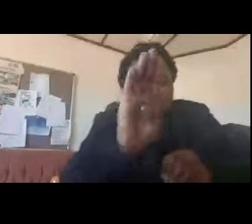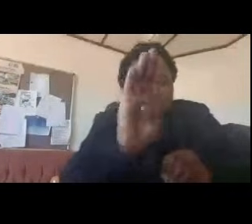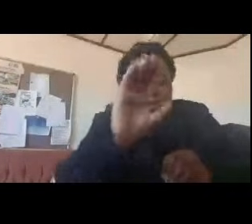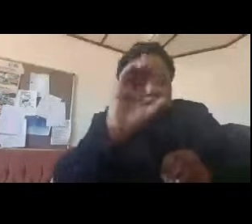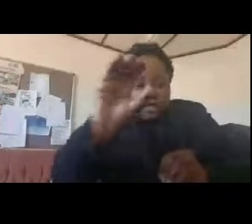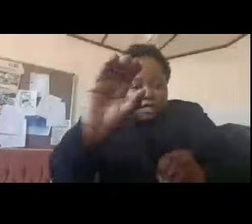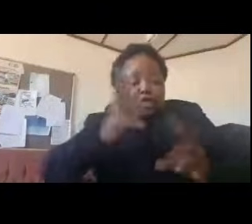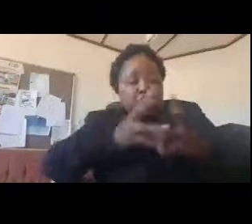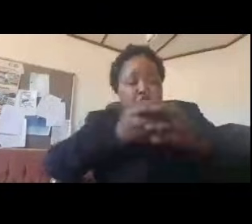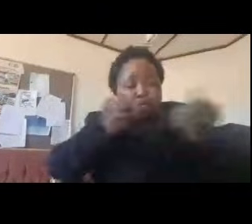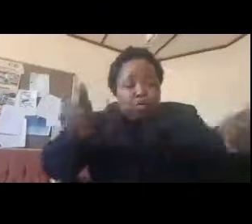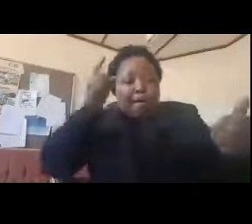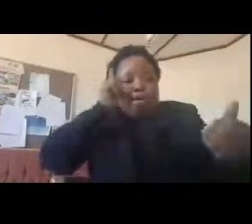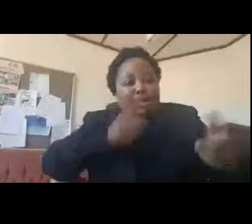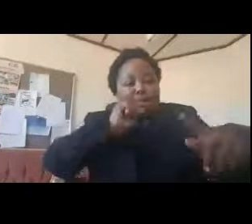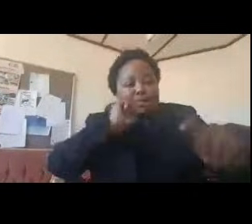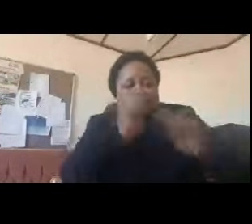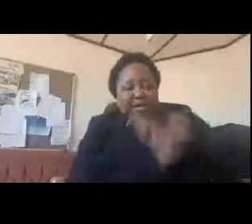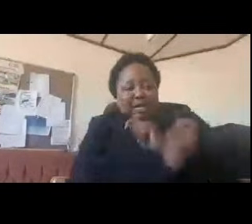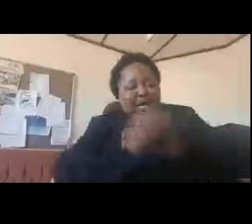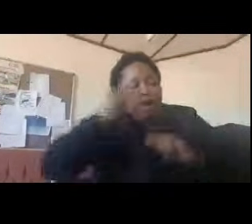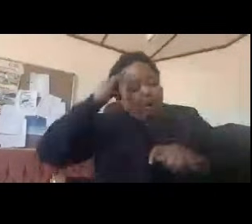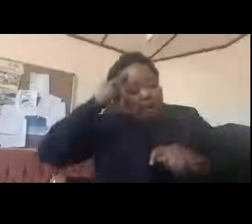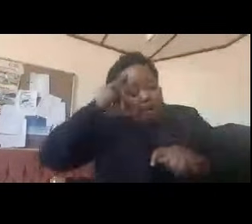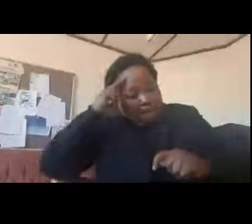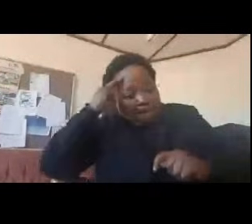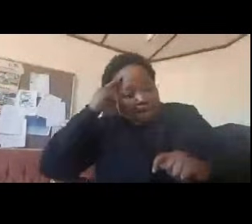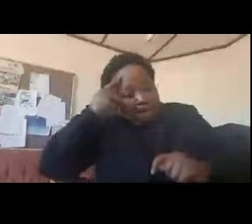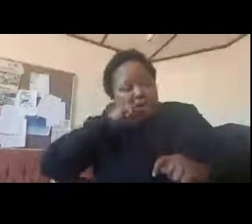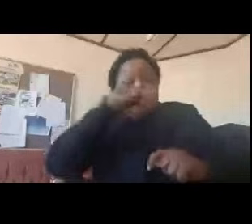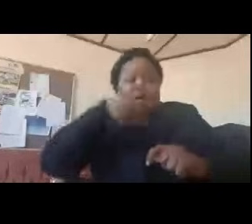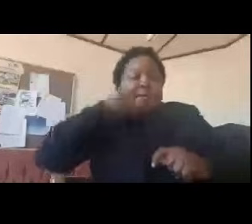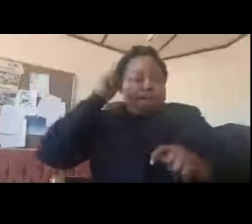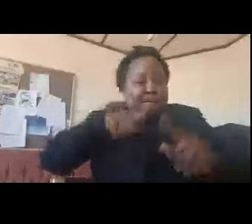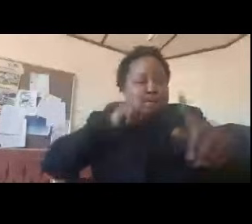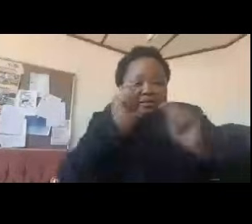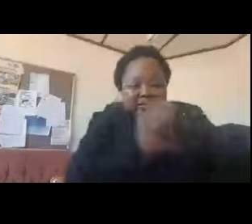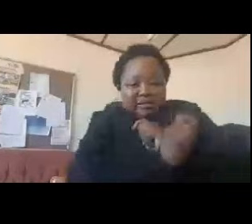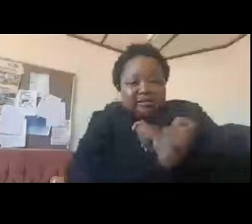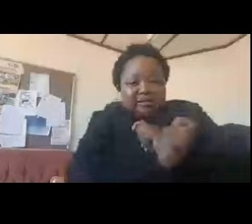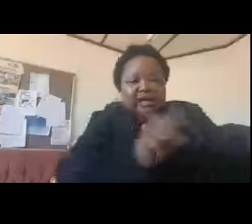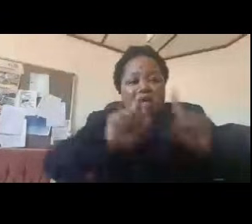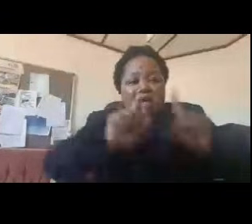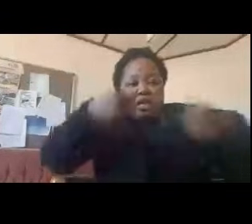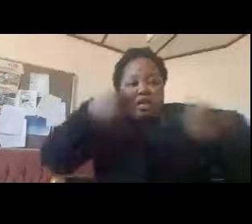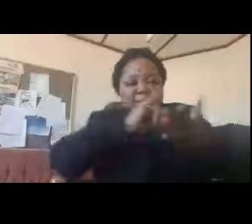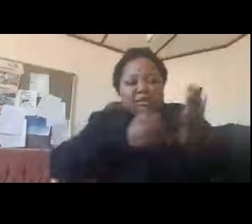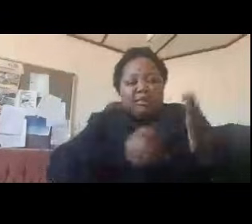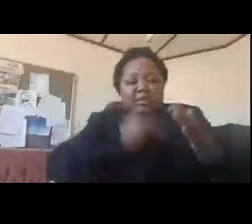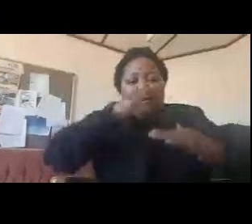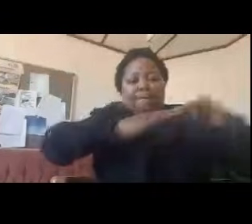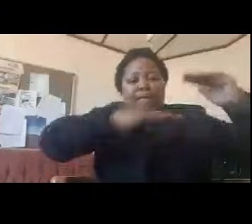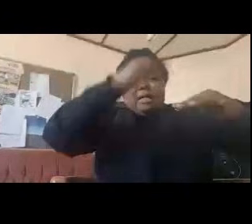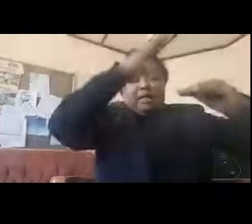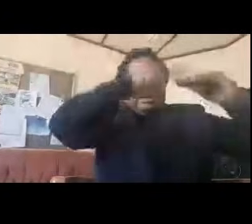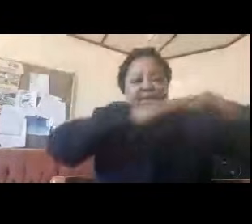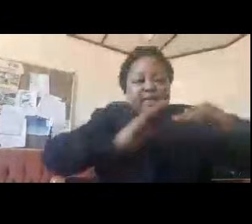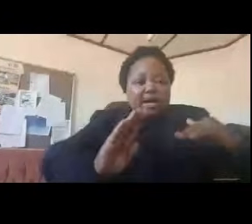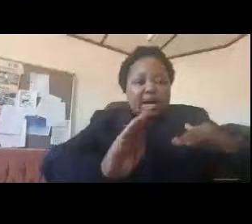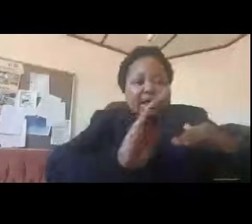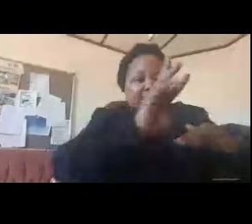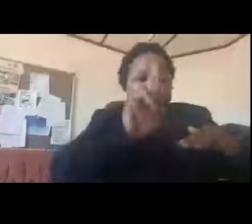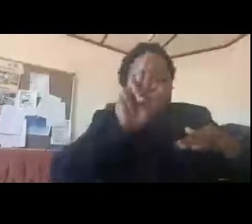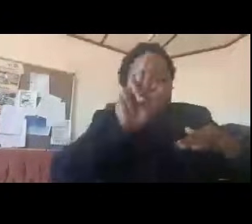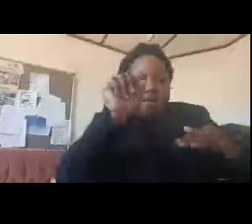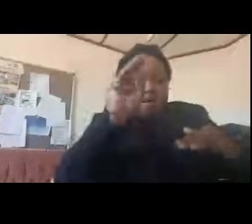her. We don't just build a ramp, we put her on campaign posters, we invite her to speak